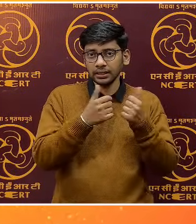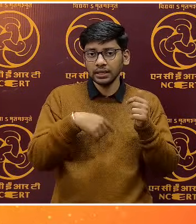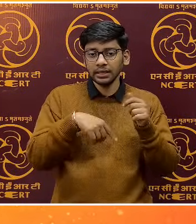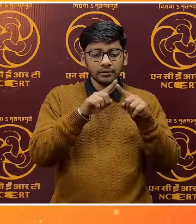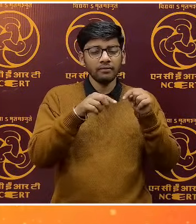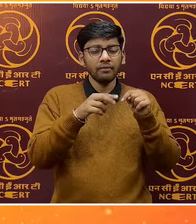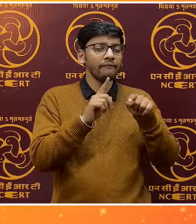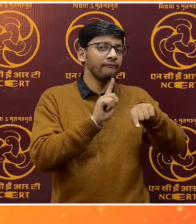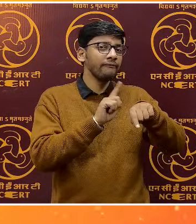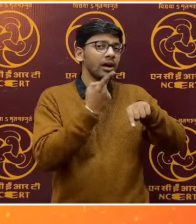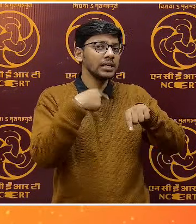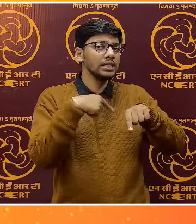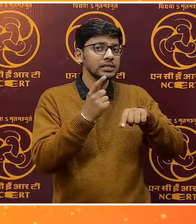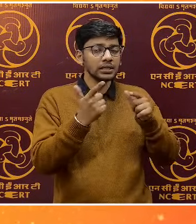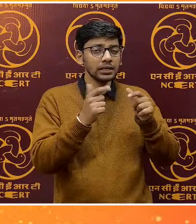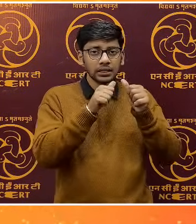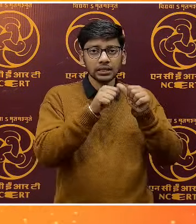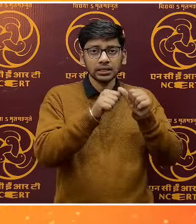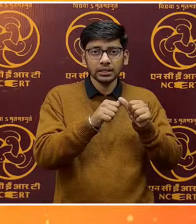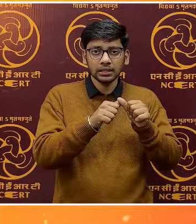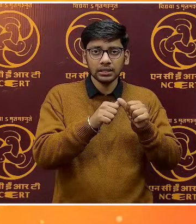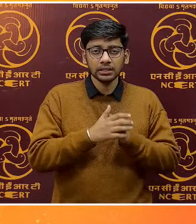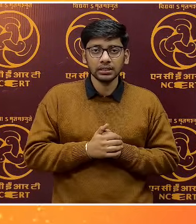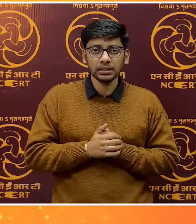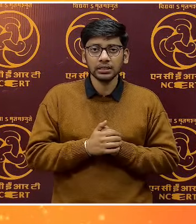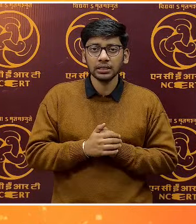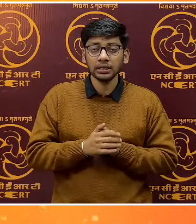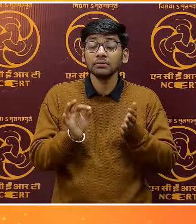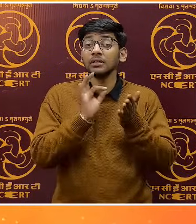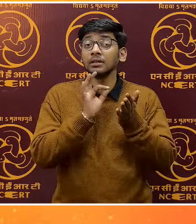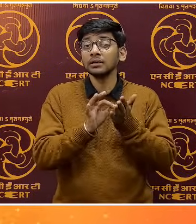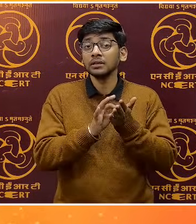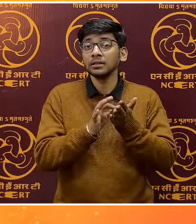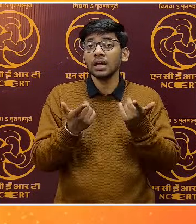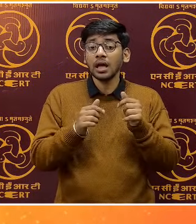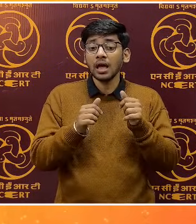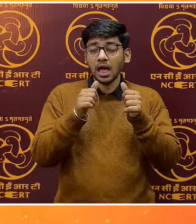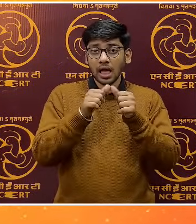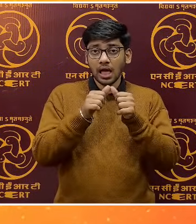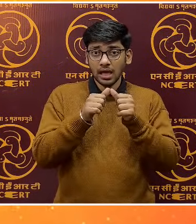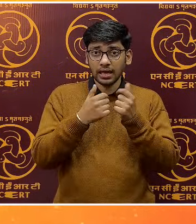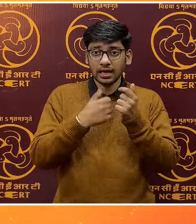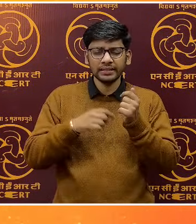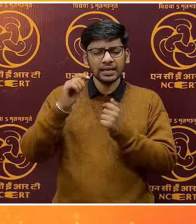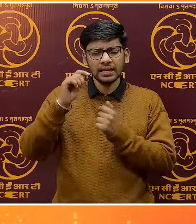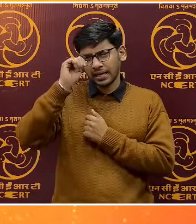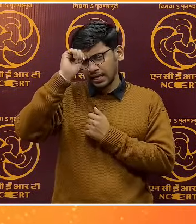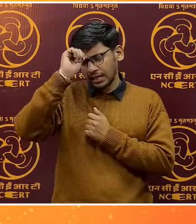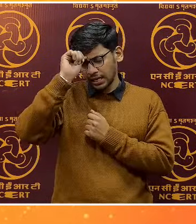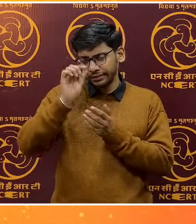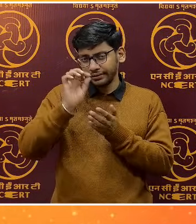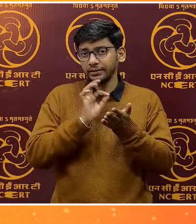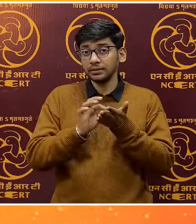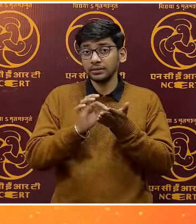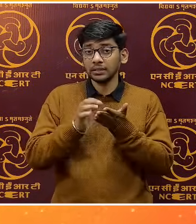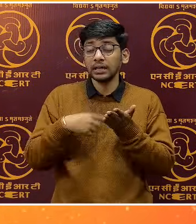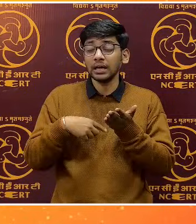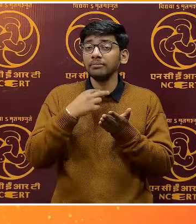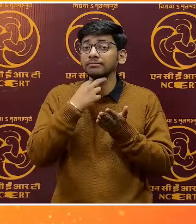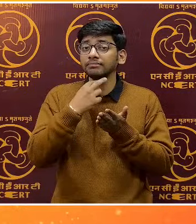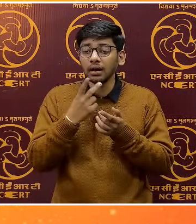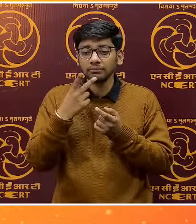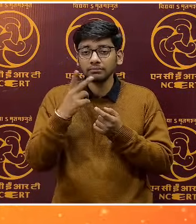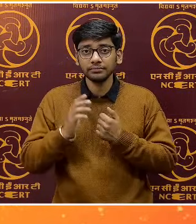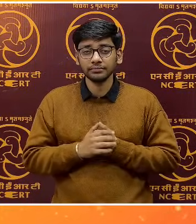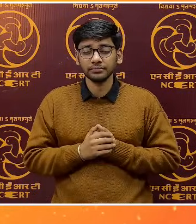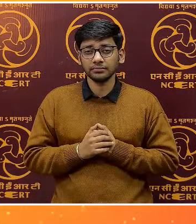front of it is it's written in Hindi, that is A. So the sound of A is